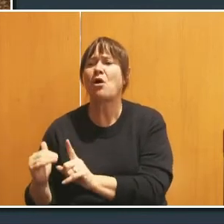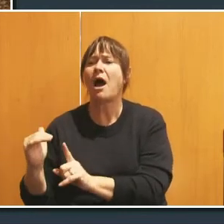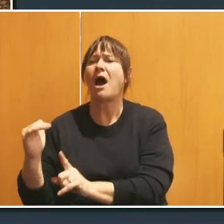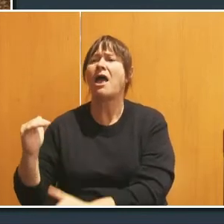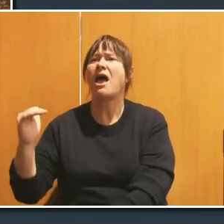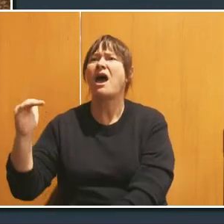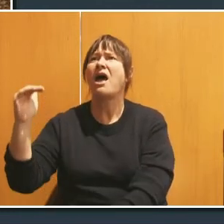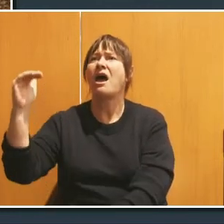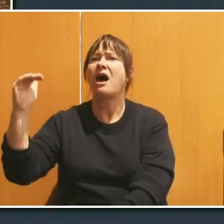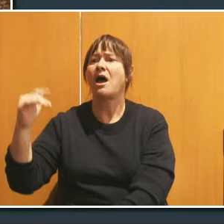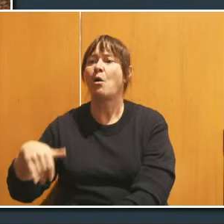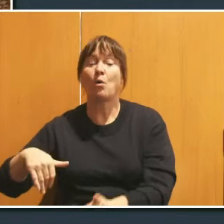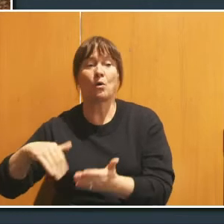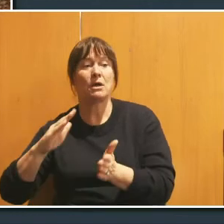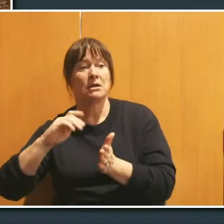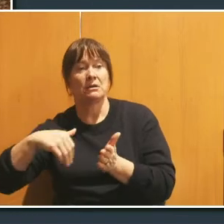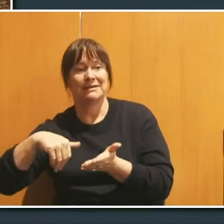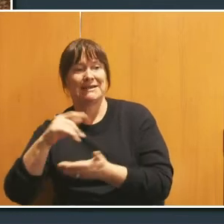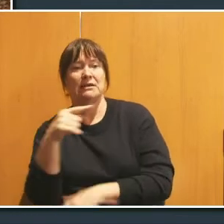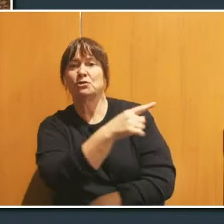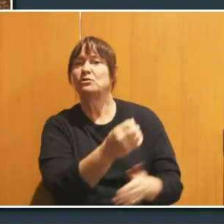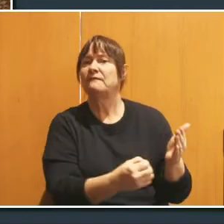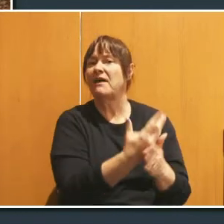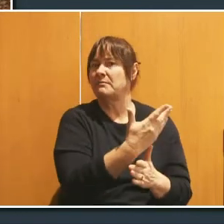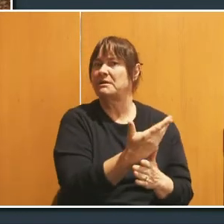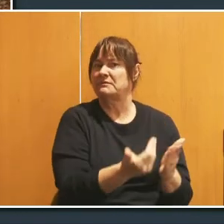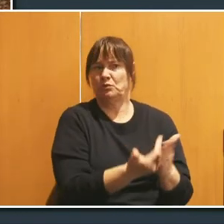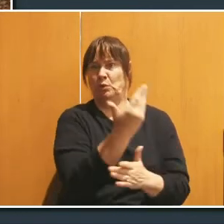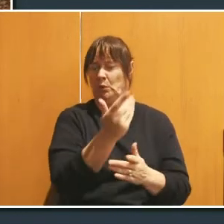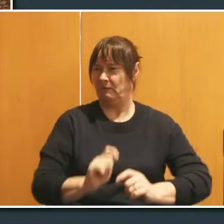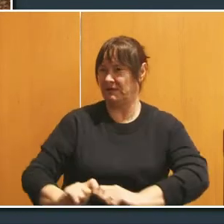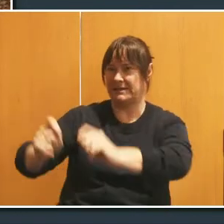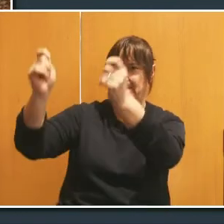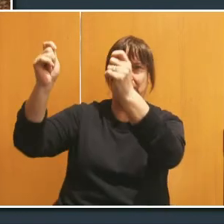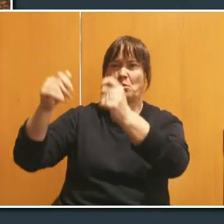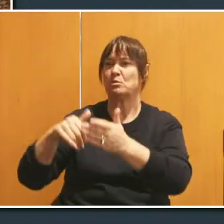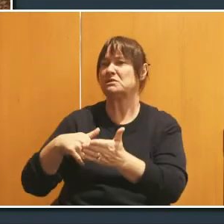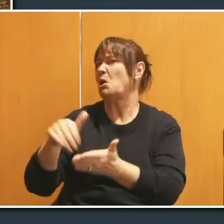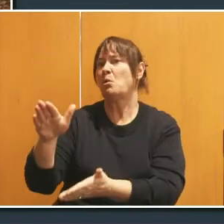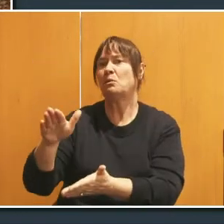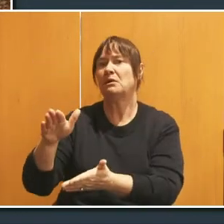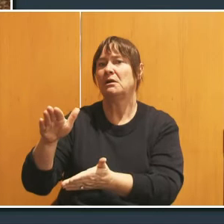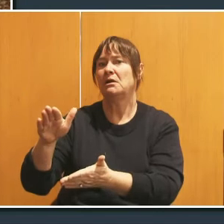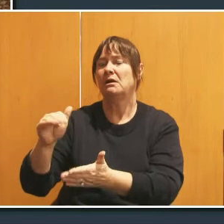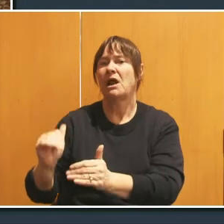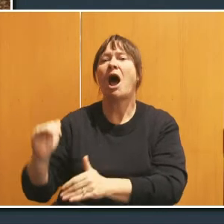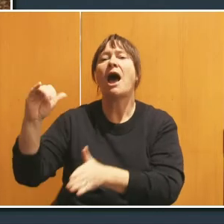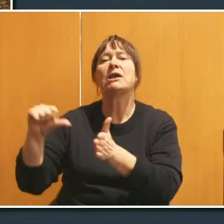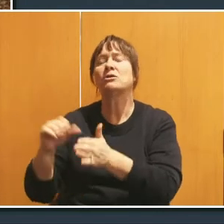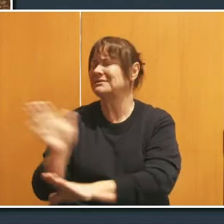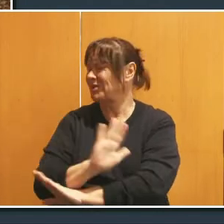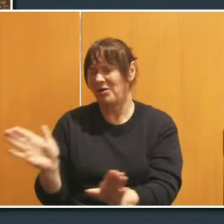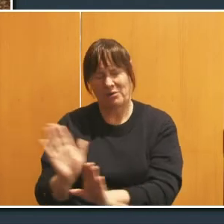sold on to developers for redeveloping or sold on at certain